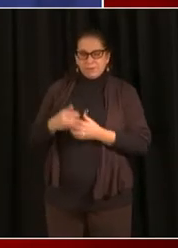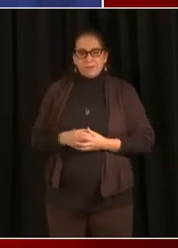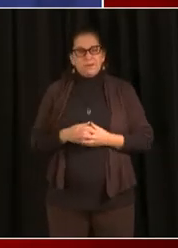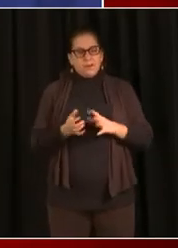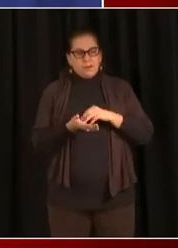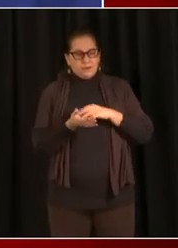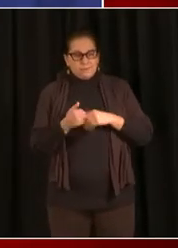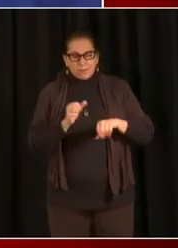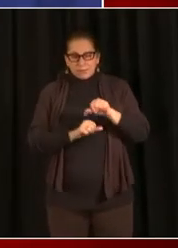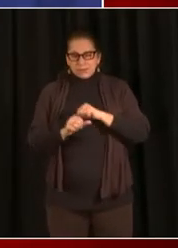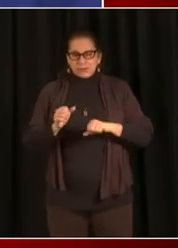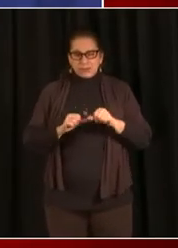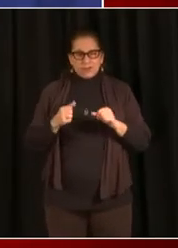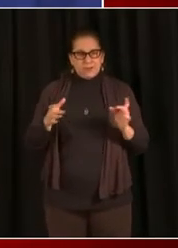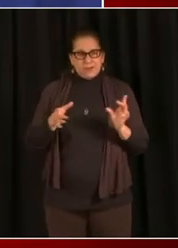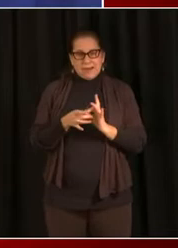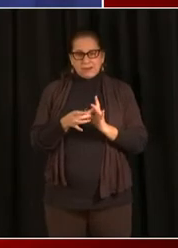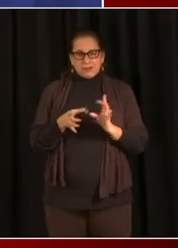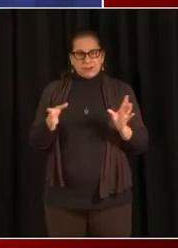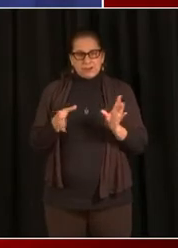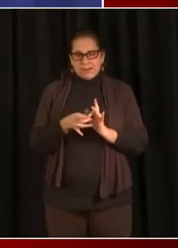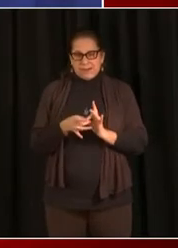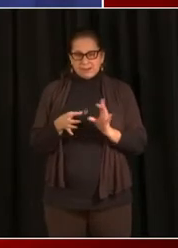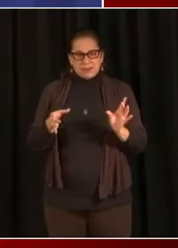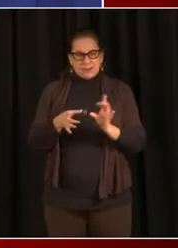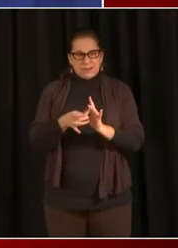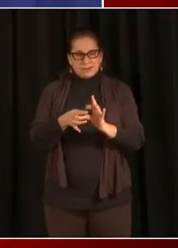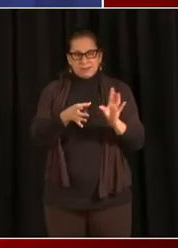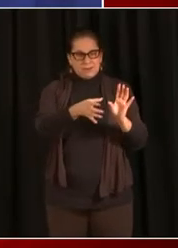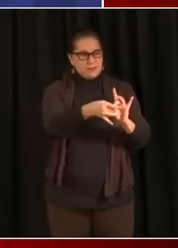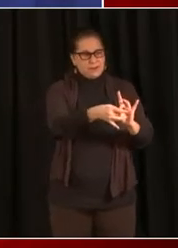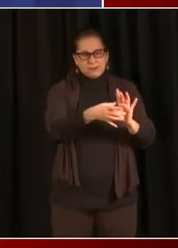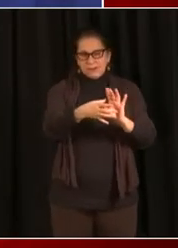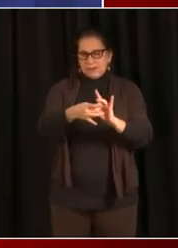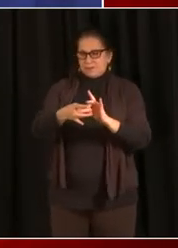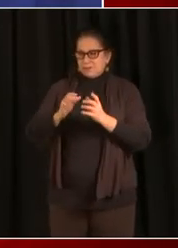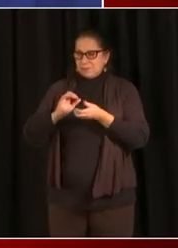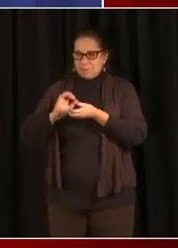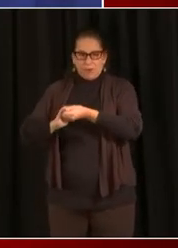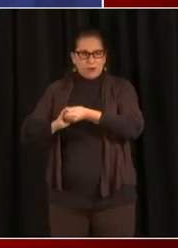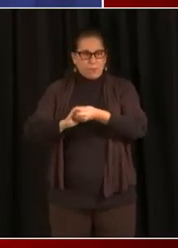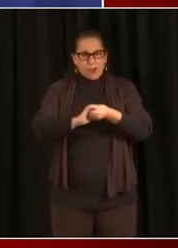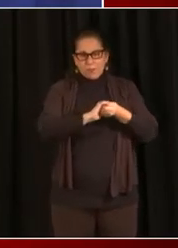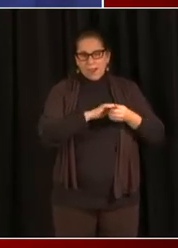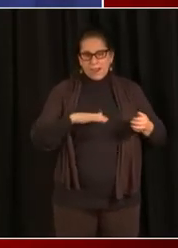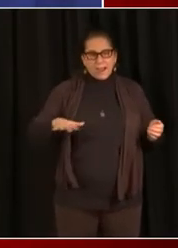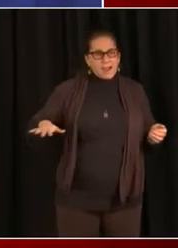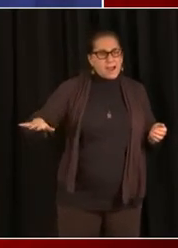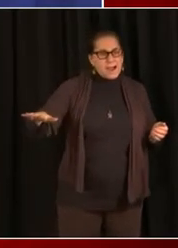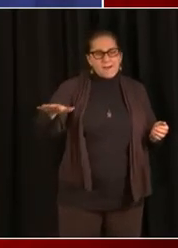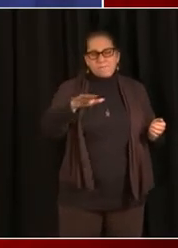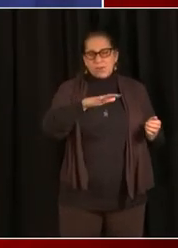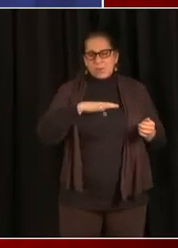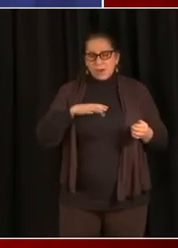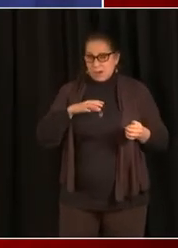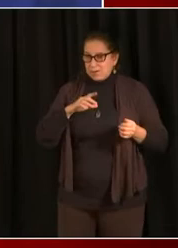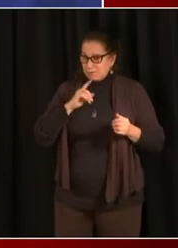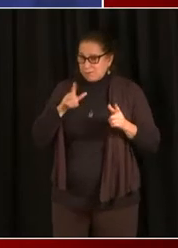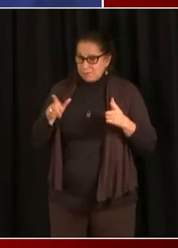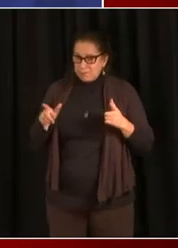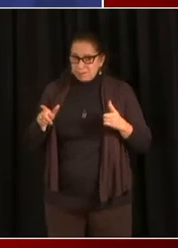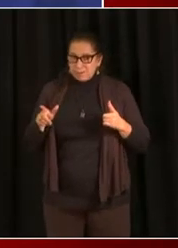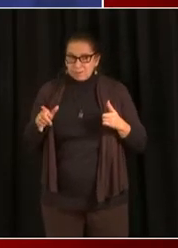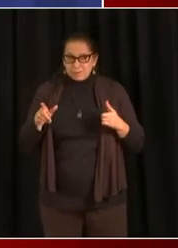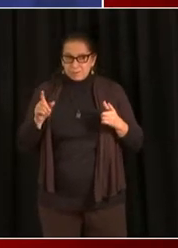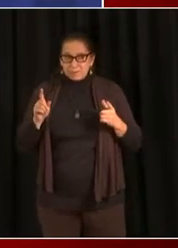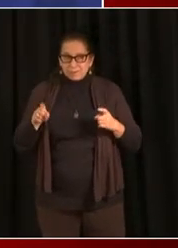learned. We're sharing what we're seeing and really helping work together to try to figure out how do we, every day, we have to be nimble, we have to change, we